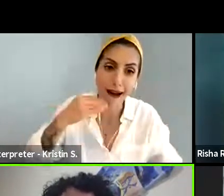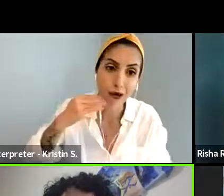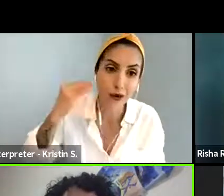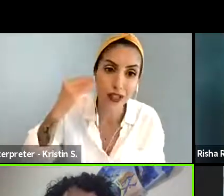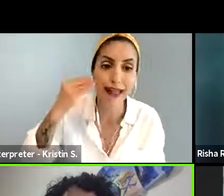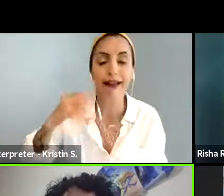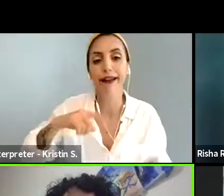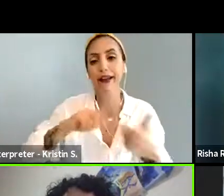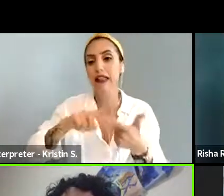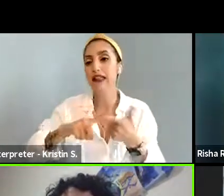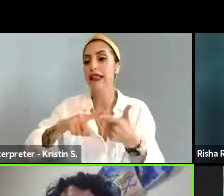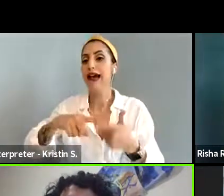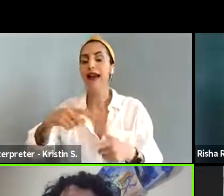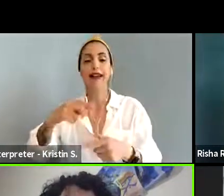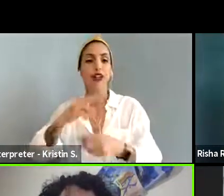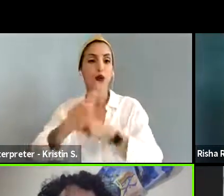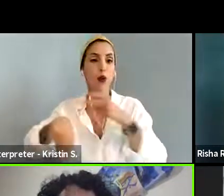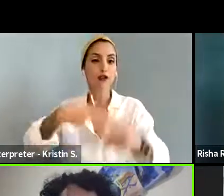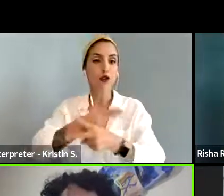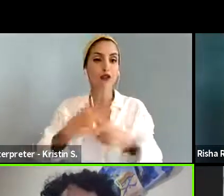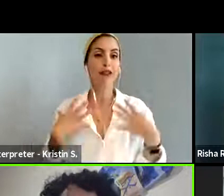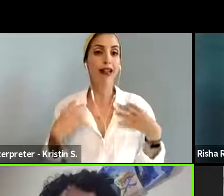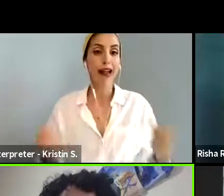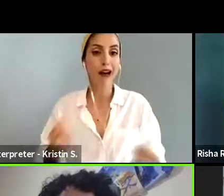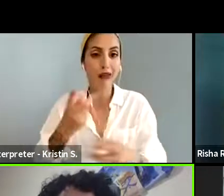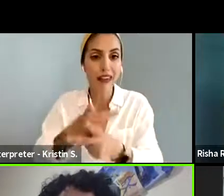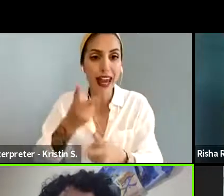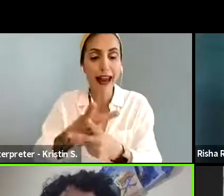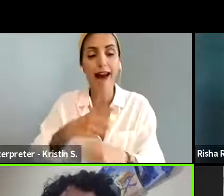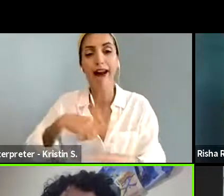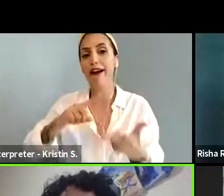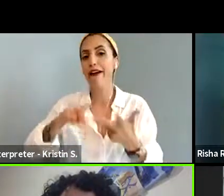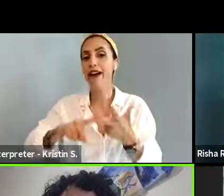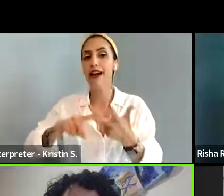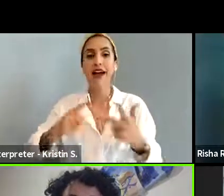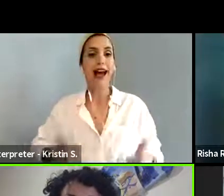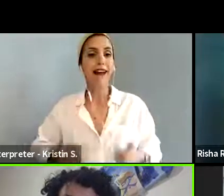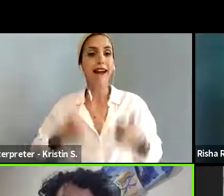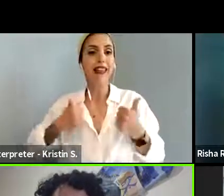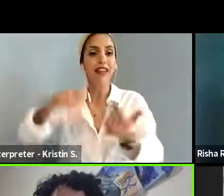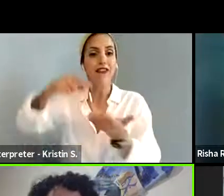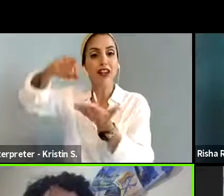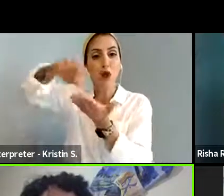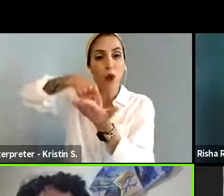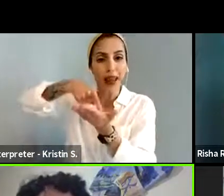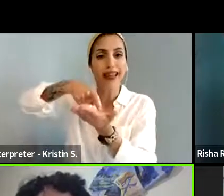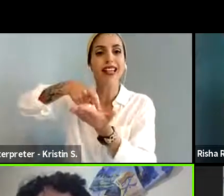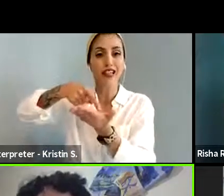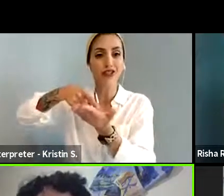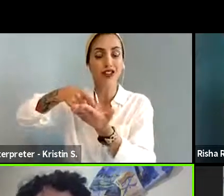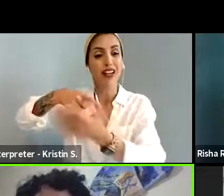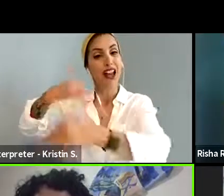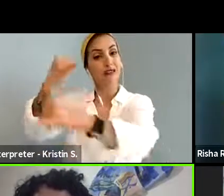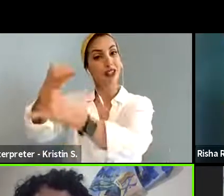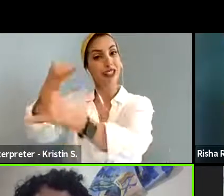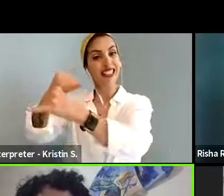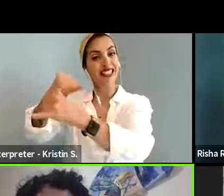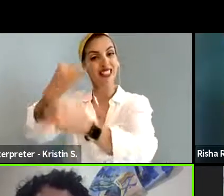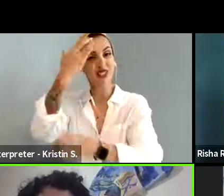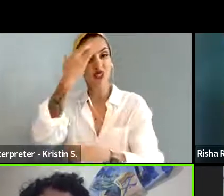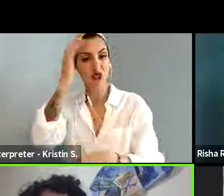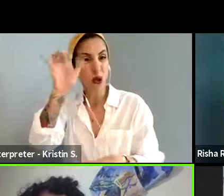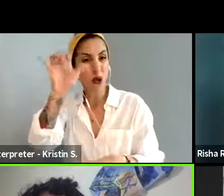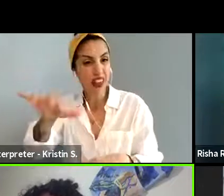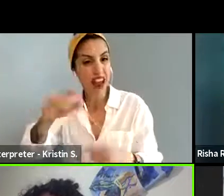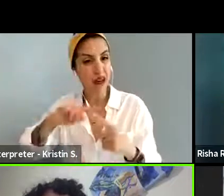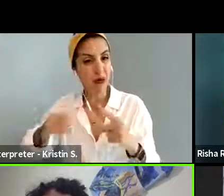universal healthcare, and we need artists to talk about what is a living wage, and for institutions to hear that when they put a call out